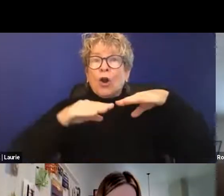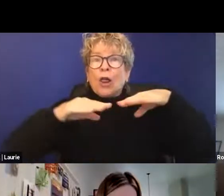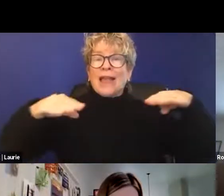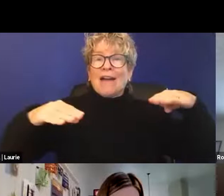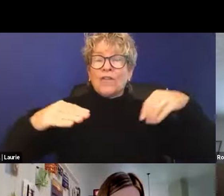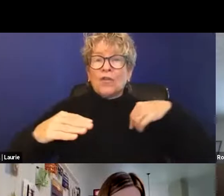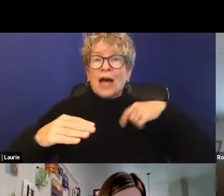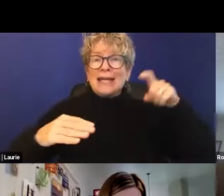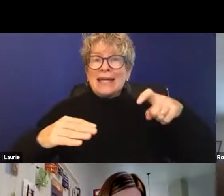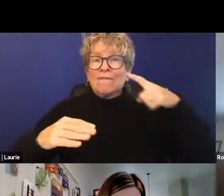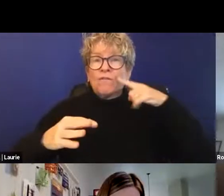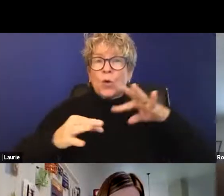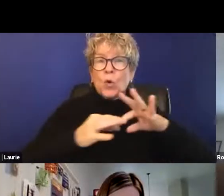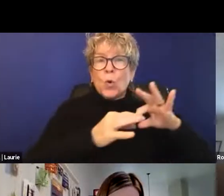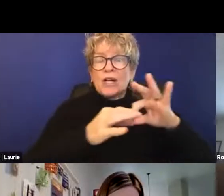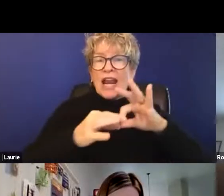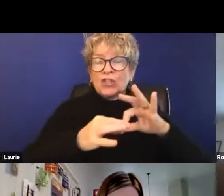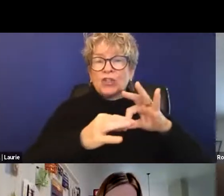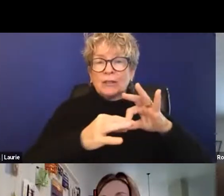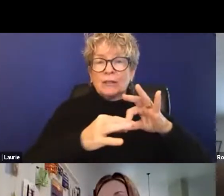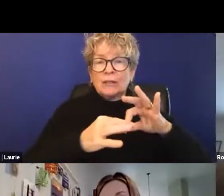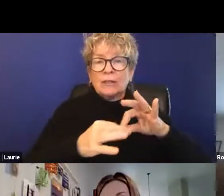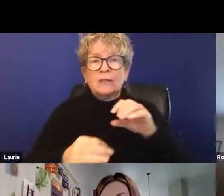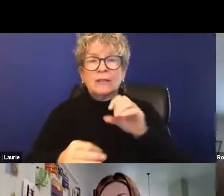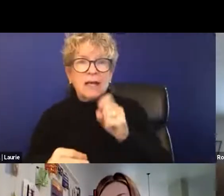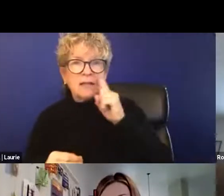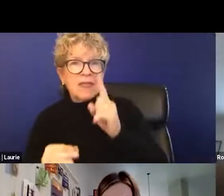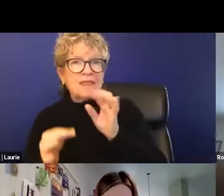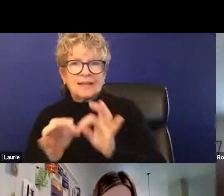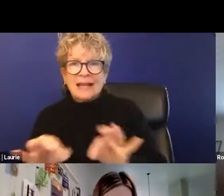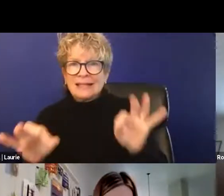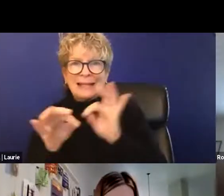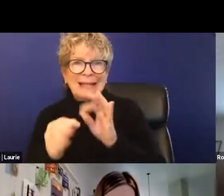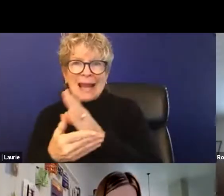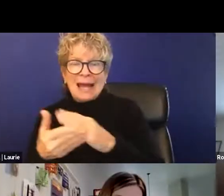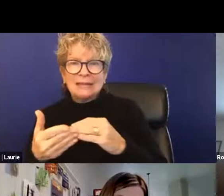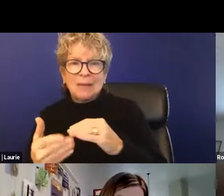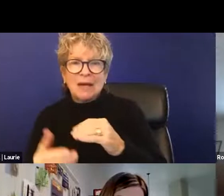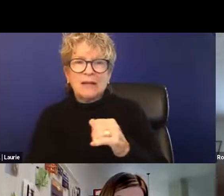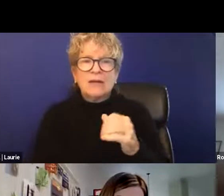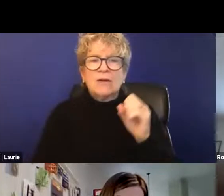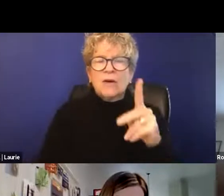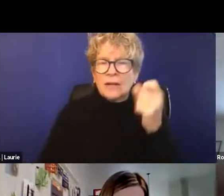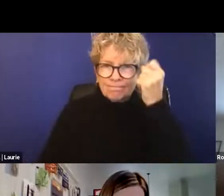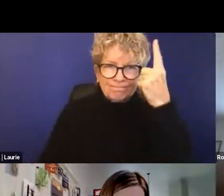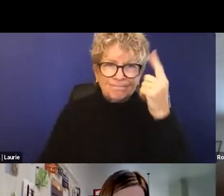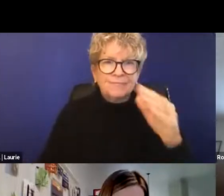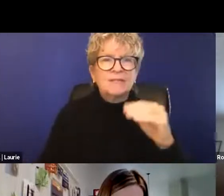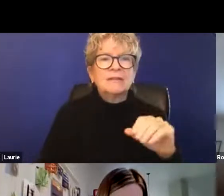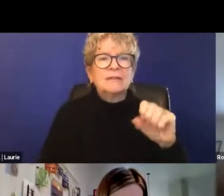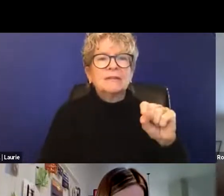need for coordination. That I believe is a key aspect to it. Understood. Okay, thank you for that. Stephanie.